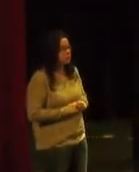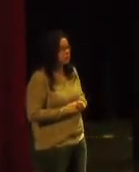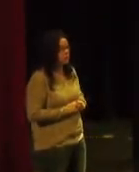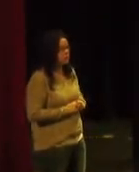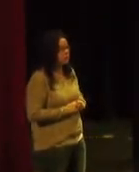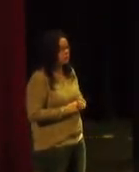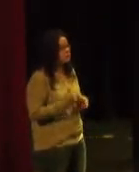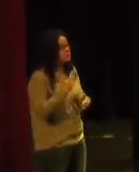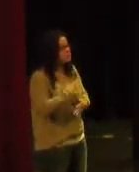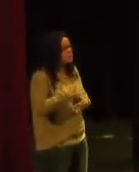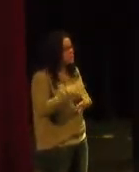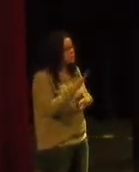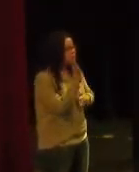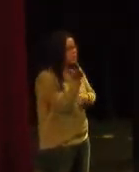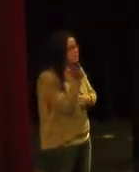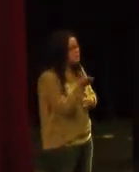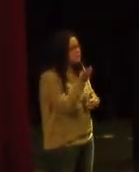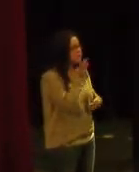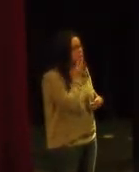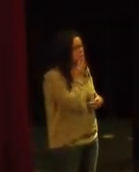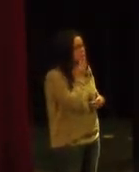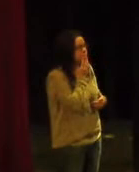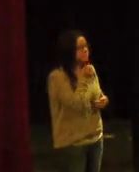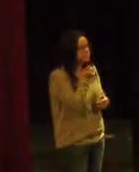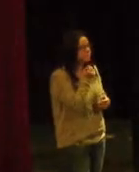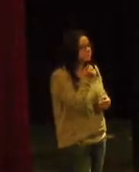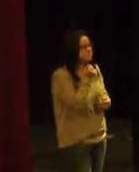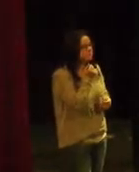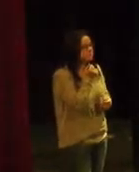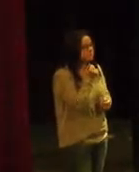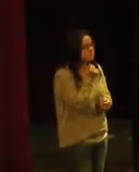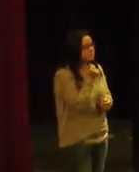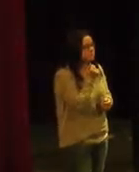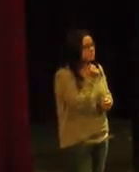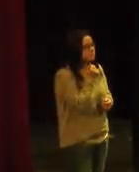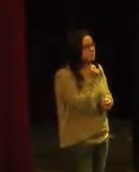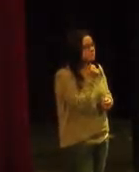Enjoyed your presentation. It had, let's say,